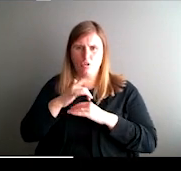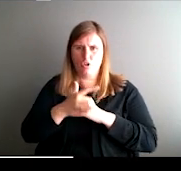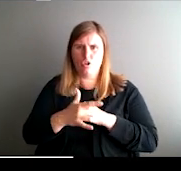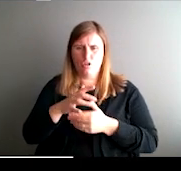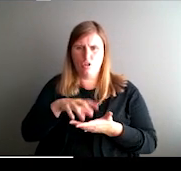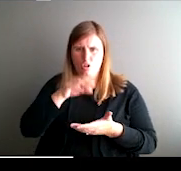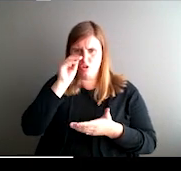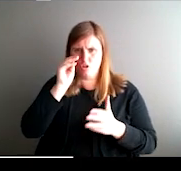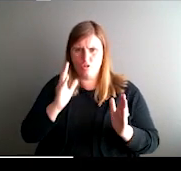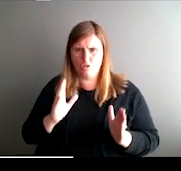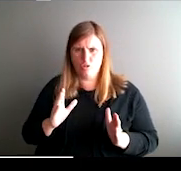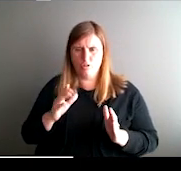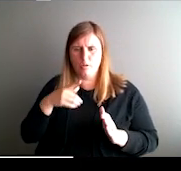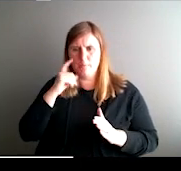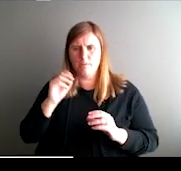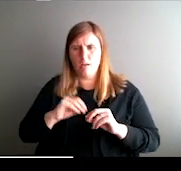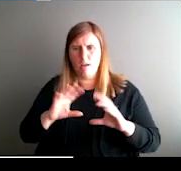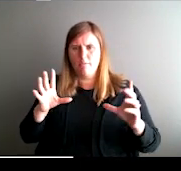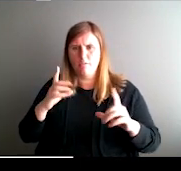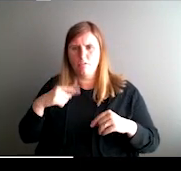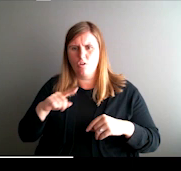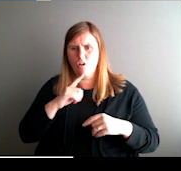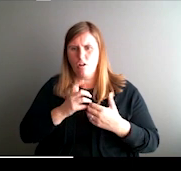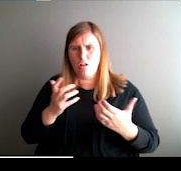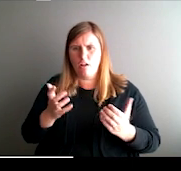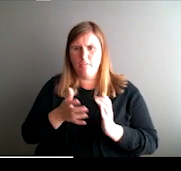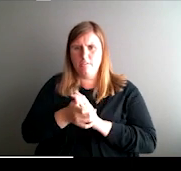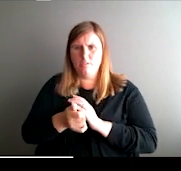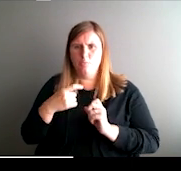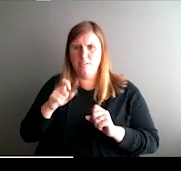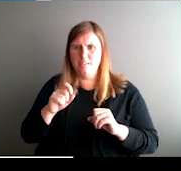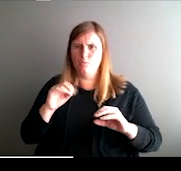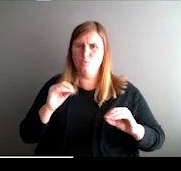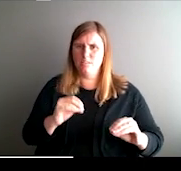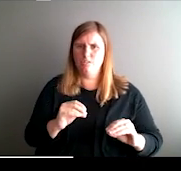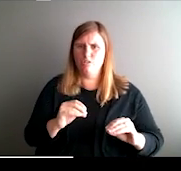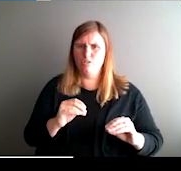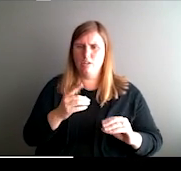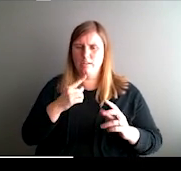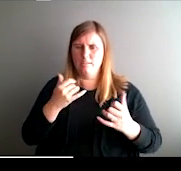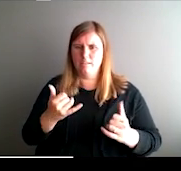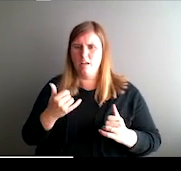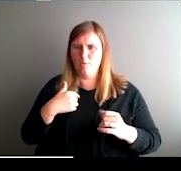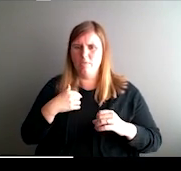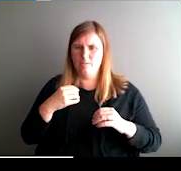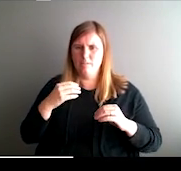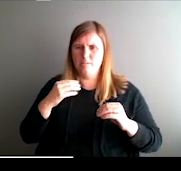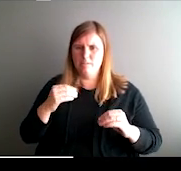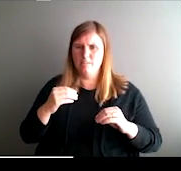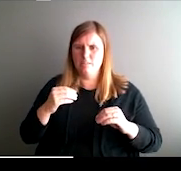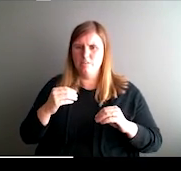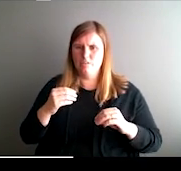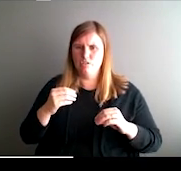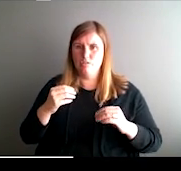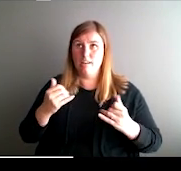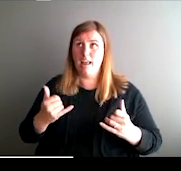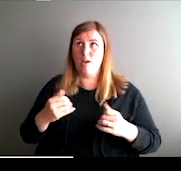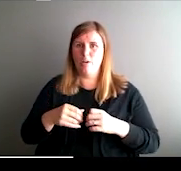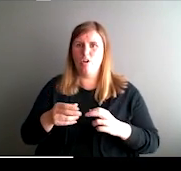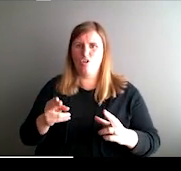learners, because obviously there are a lot of skills that we need to teach, and it's now we need to teach it in a little bit of a hurry.